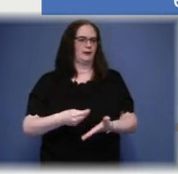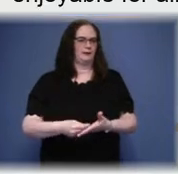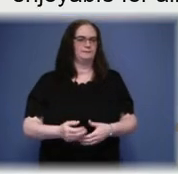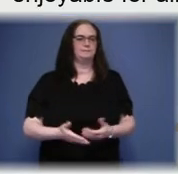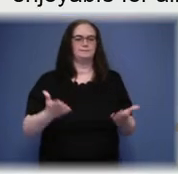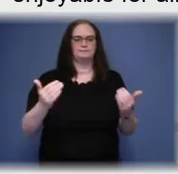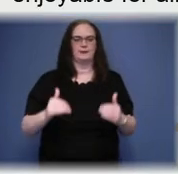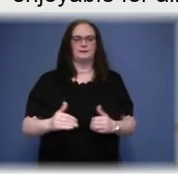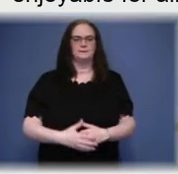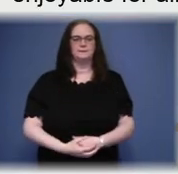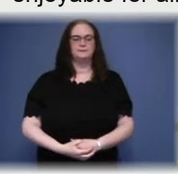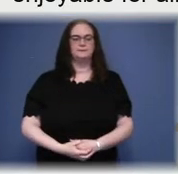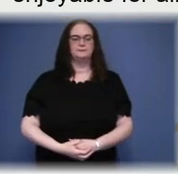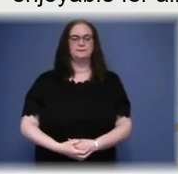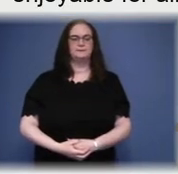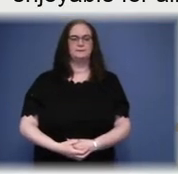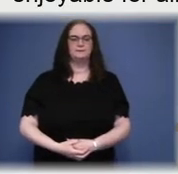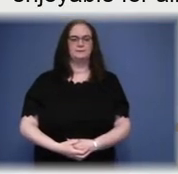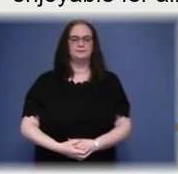Next slide, please.